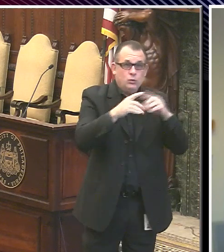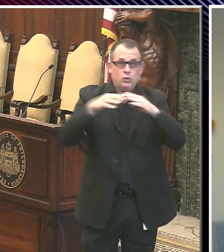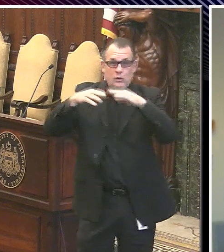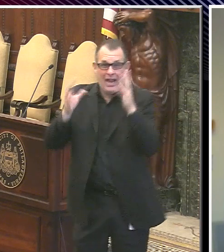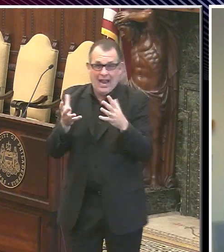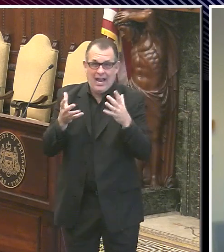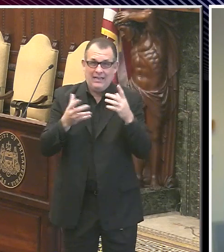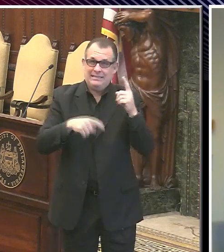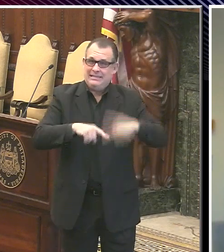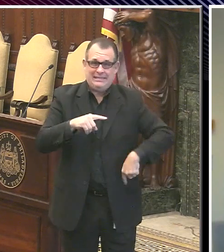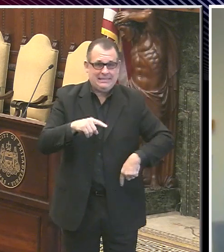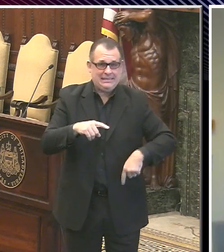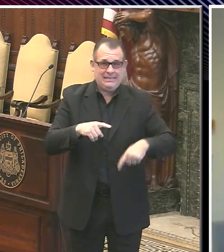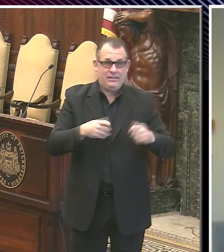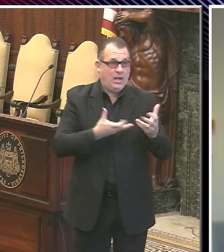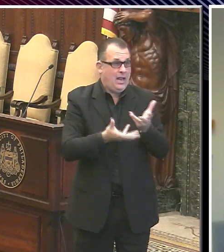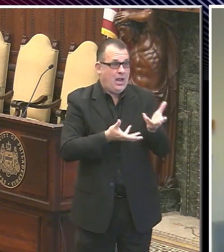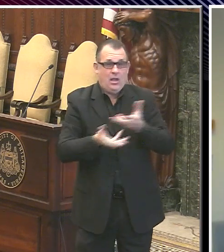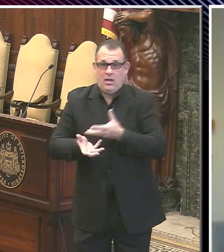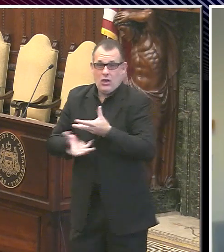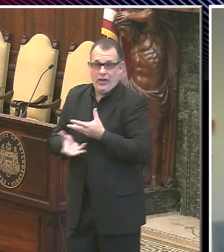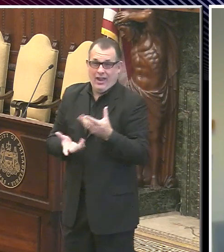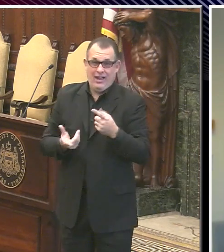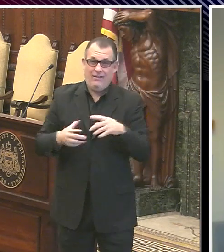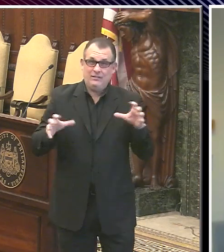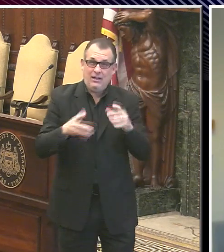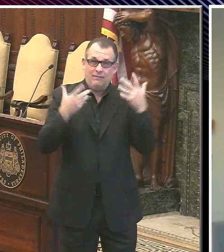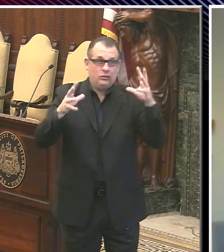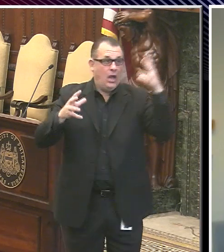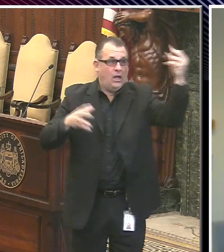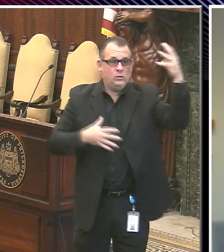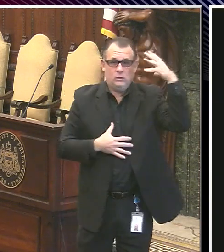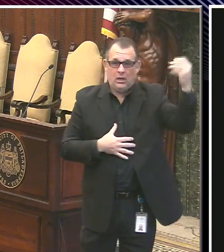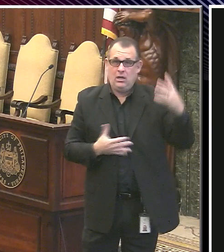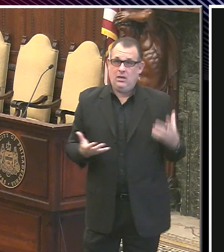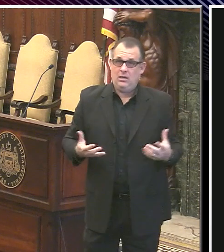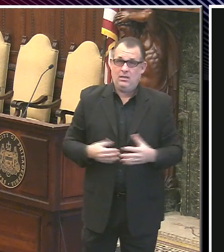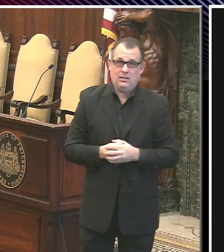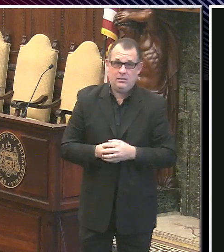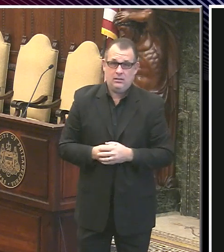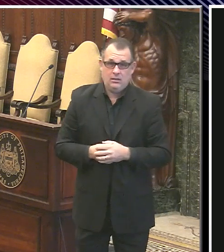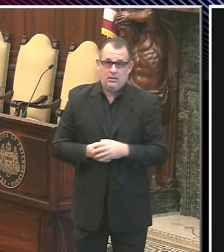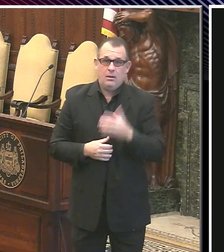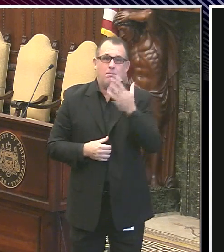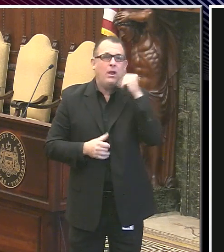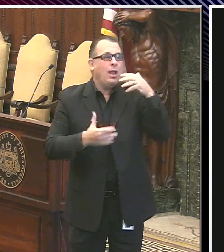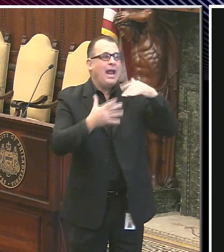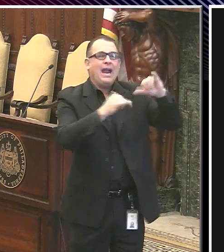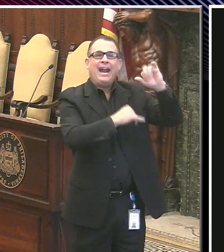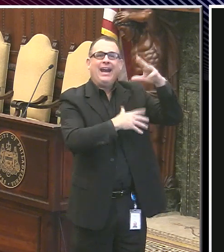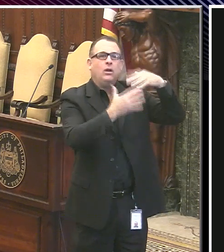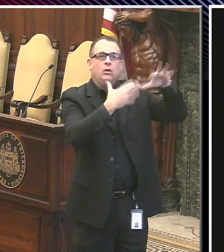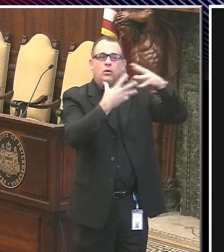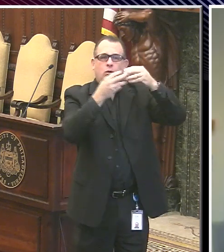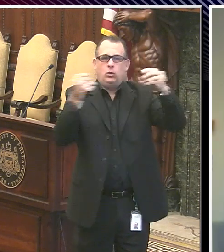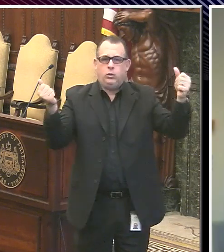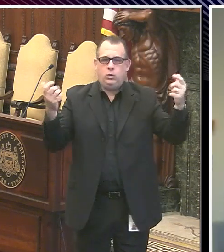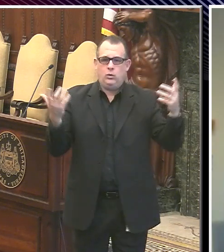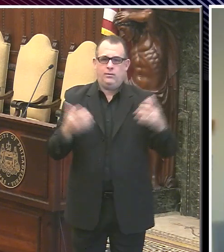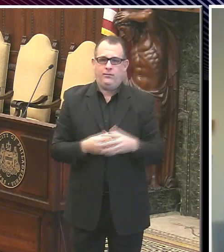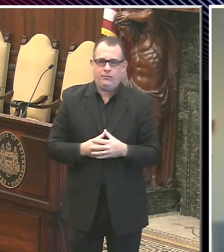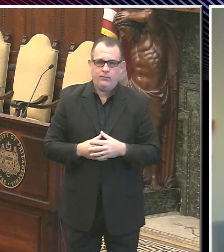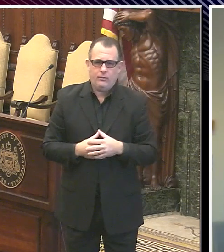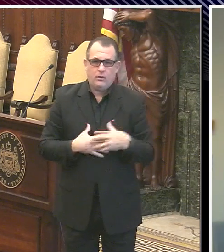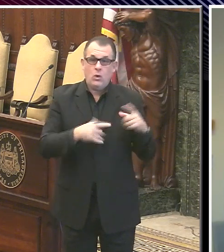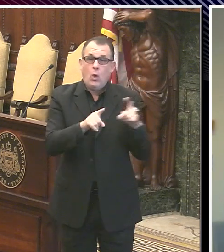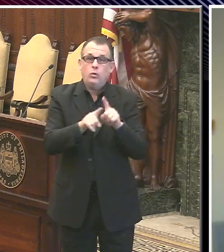do interact, to promote and encourage activity to be outside where there's much better ventilation, and to have people maintain